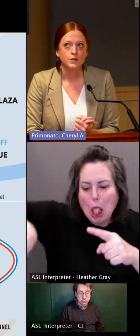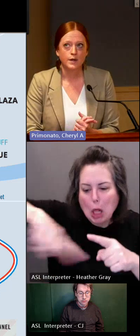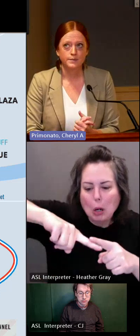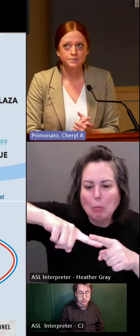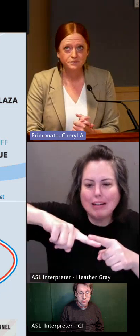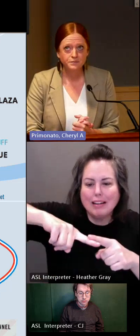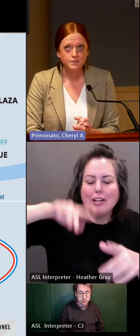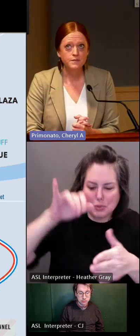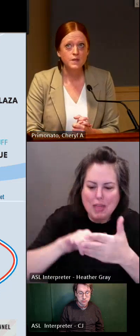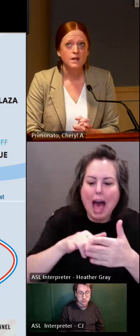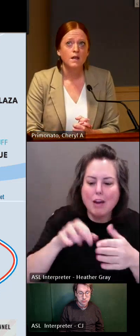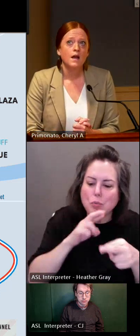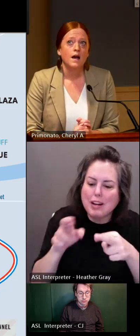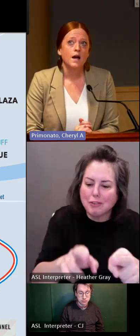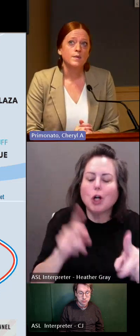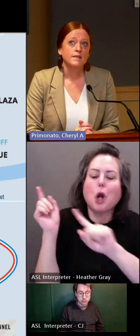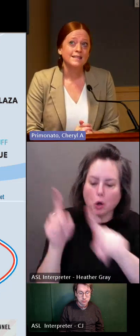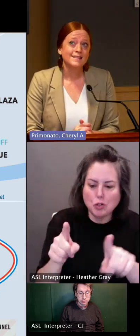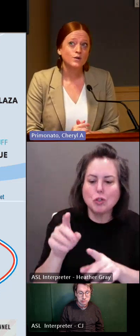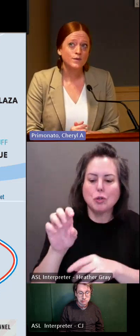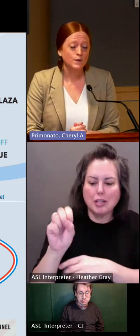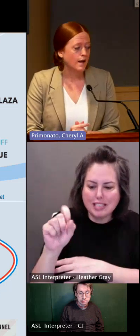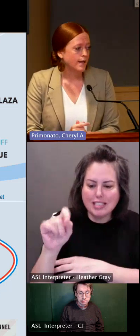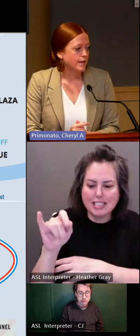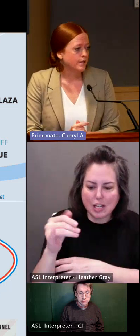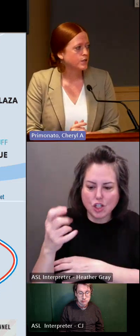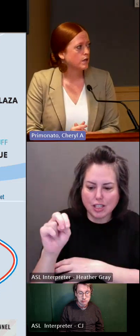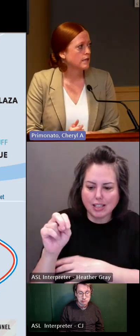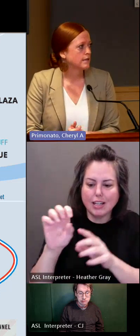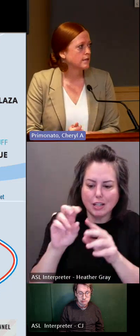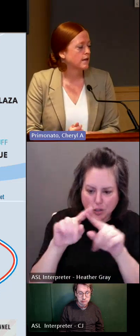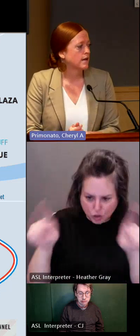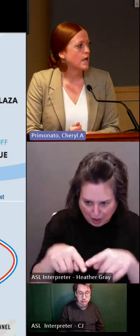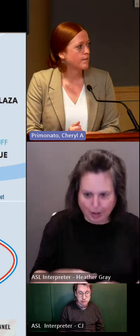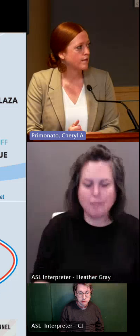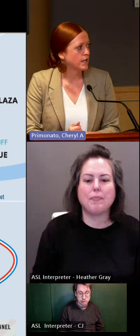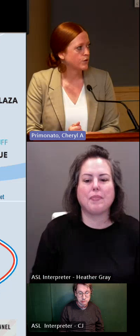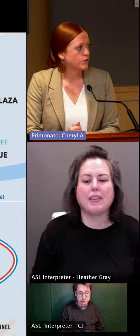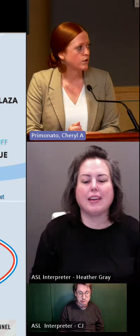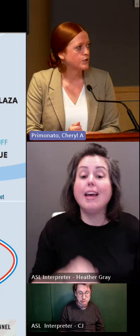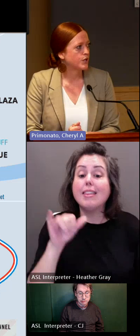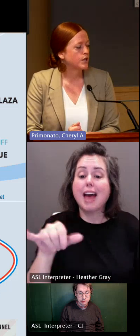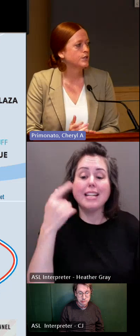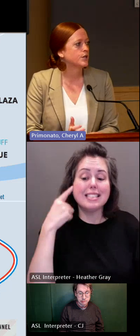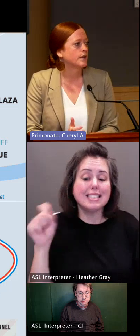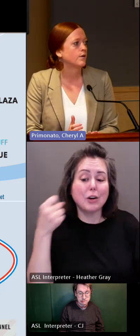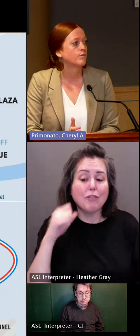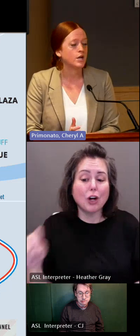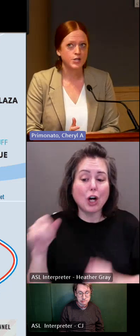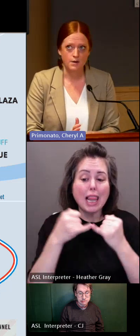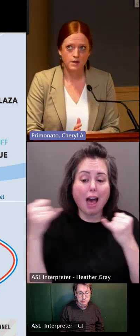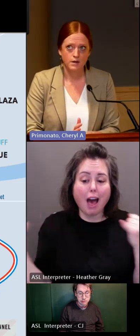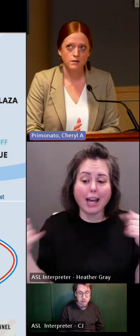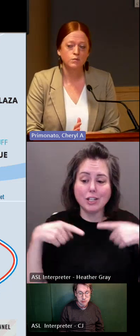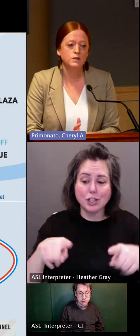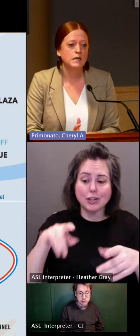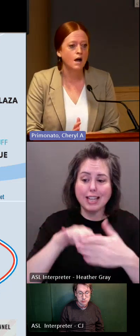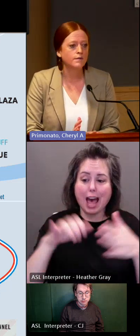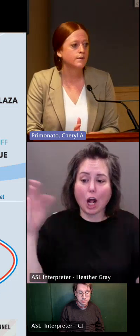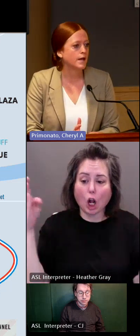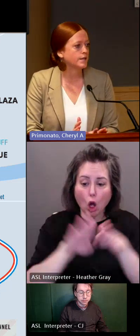to Station Square. The Silver Line during this 8-month tunnel closure during rush